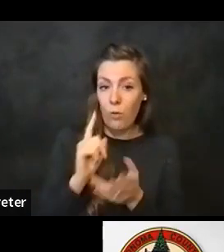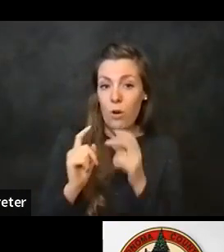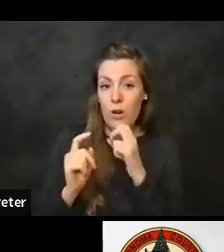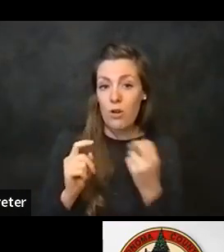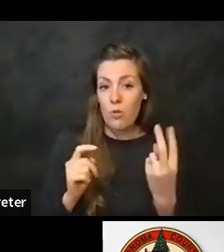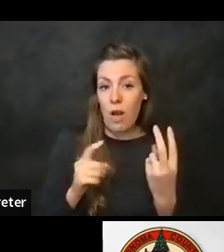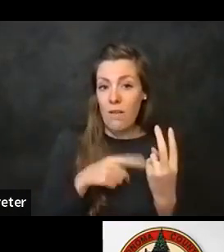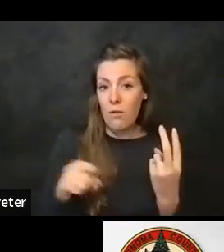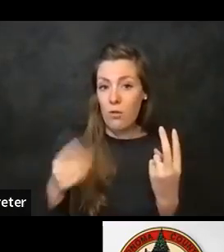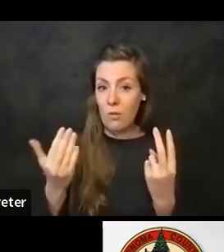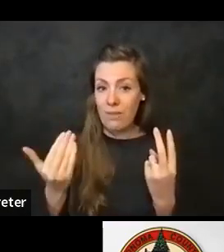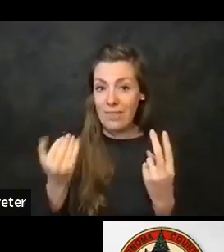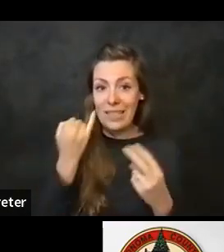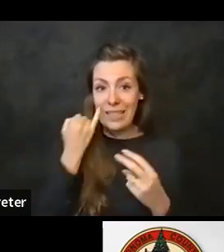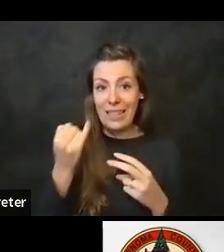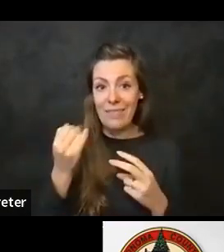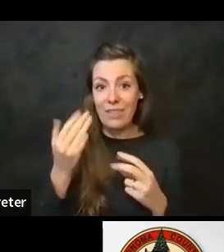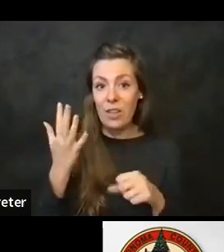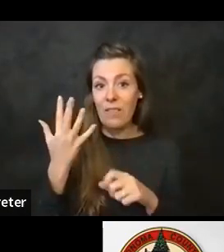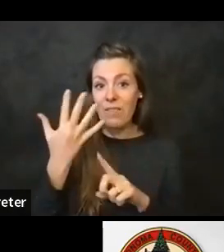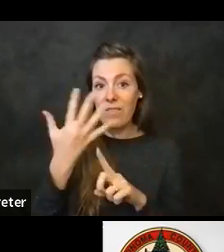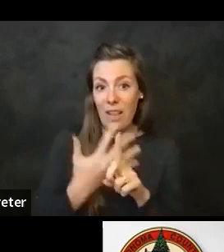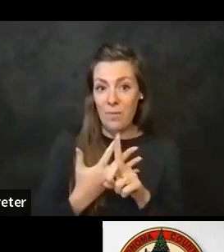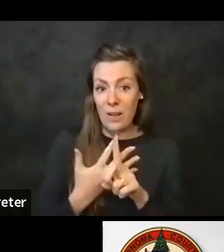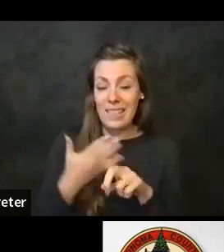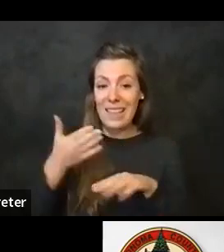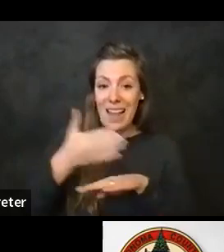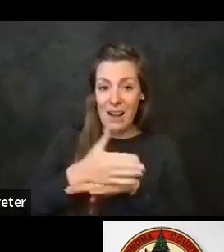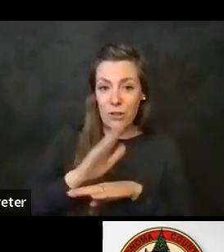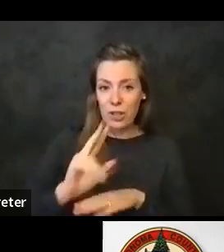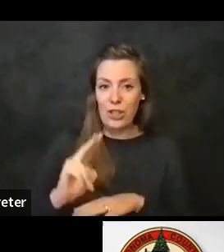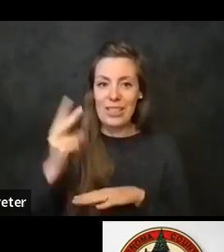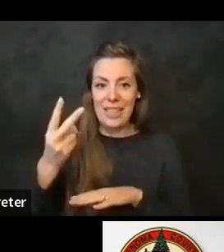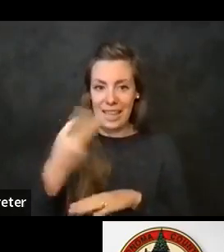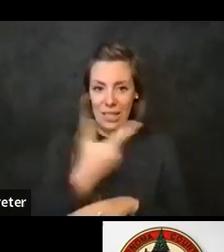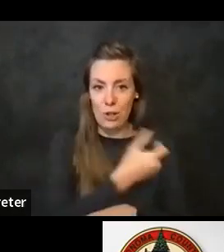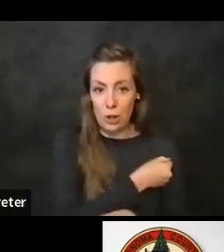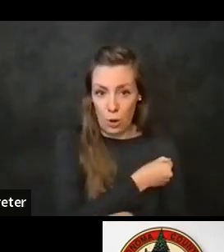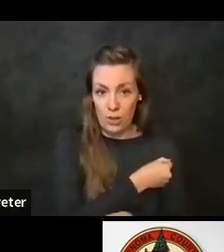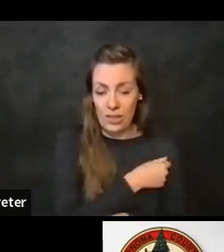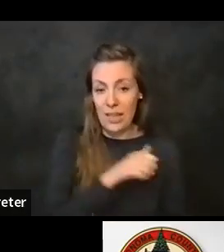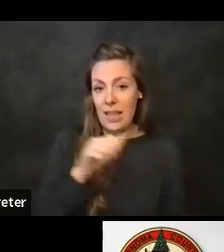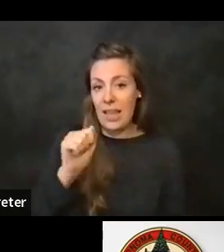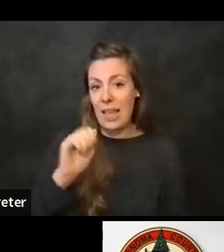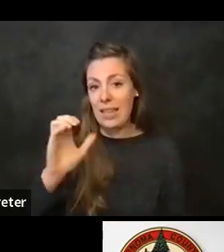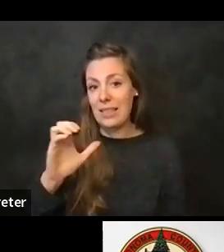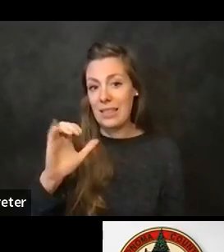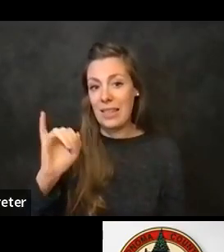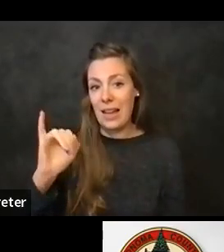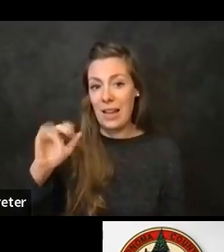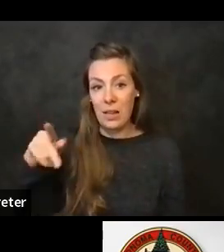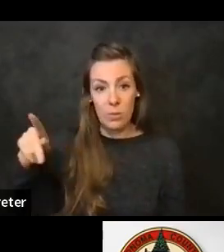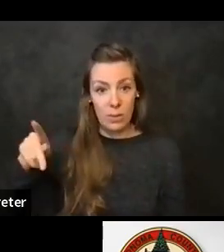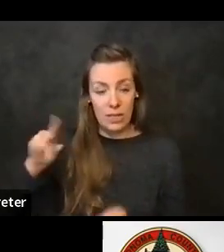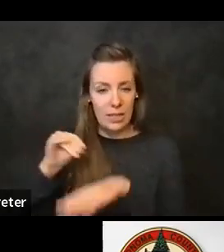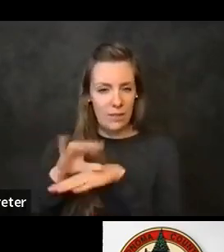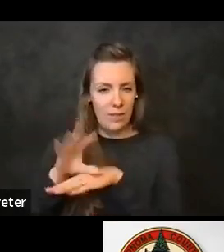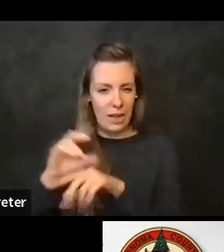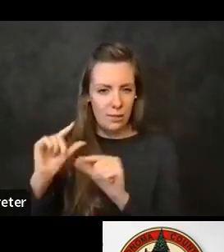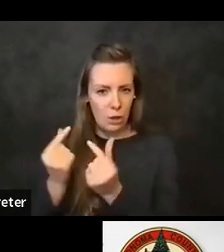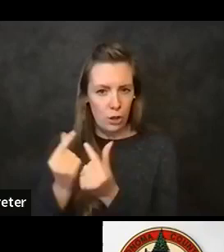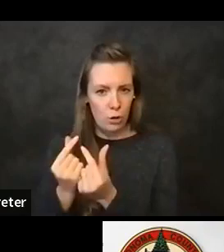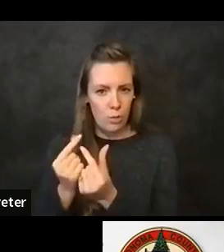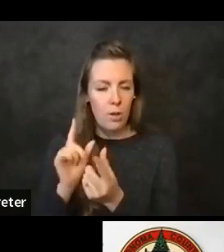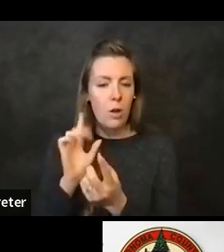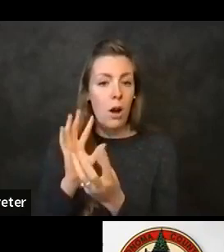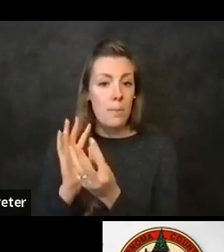15-year-olds if they are 5 months past their second dose. ACIP, the advisory group to the CDC, is meeting today